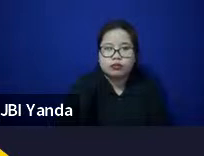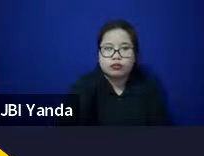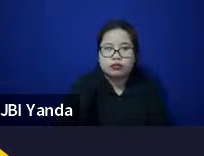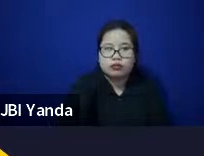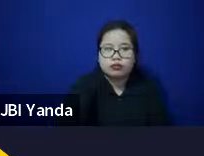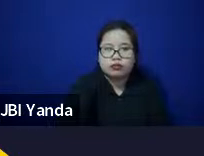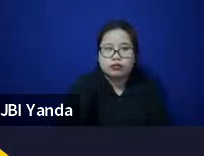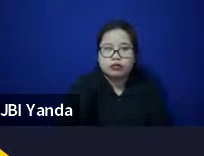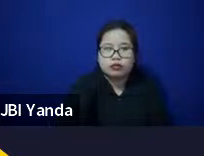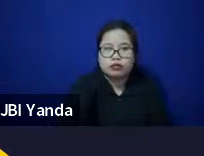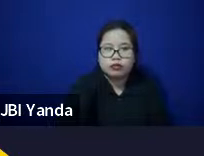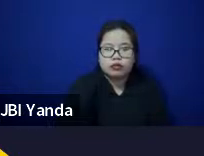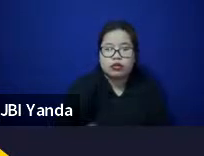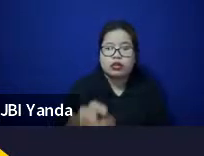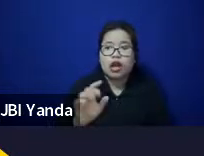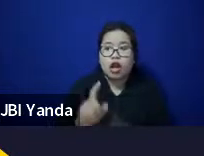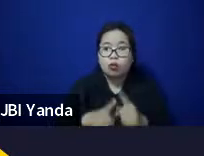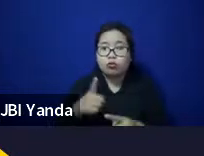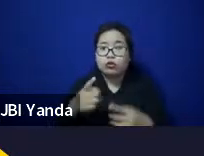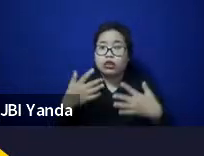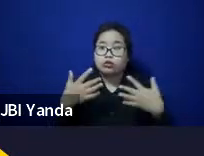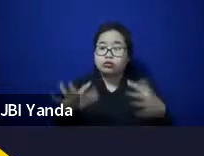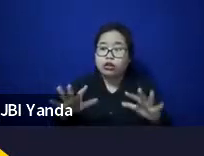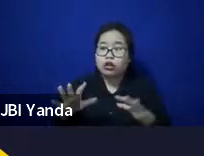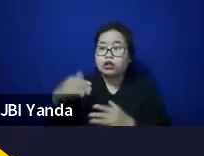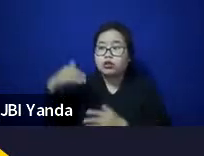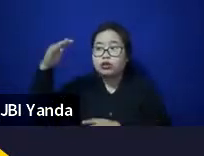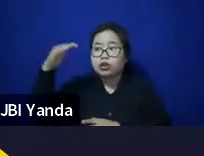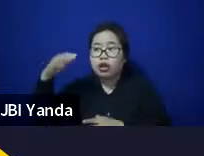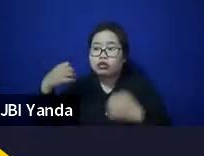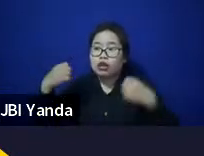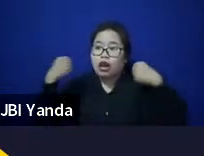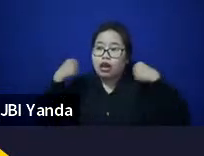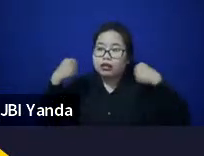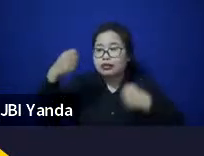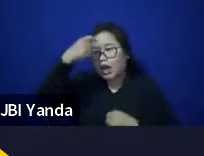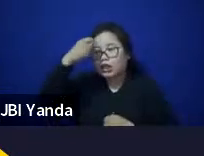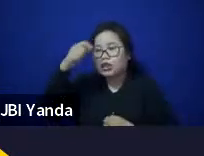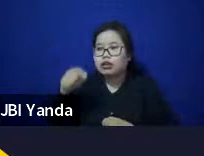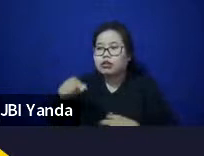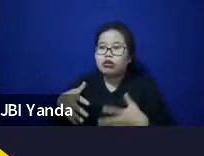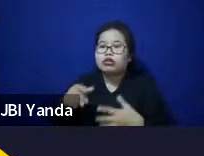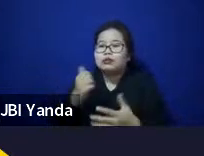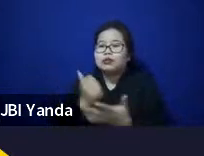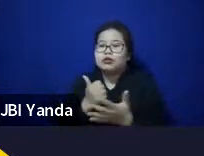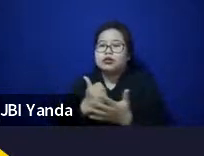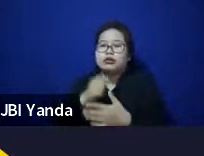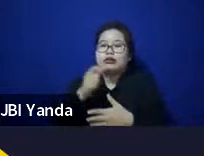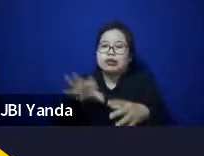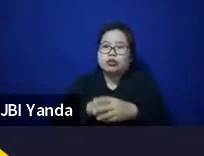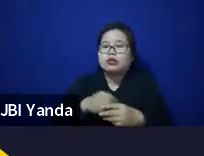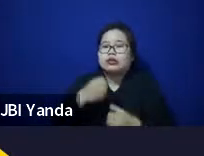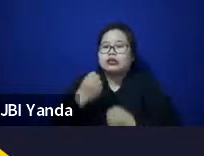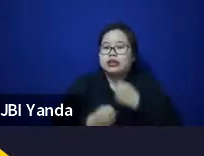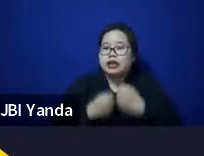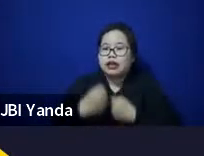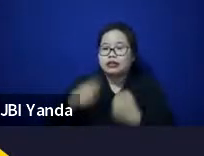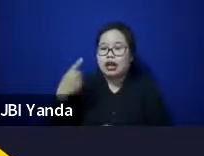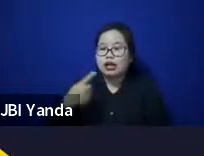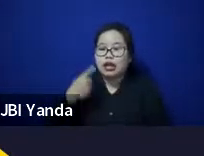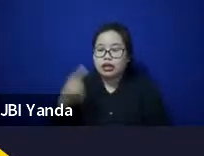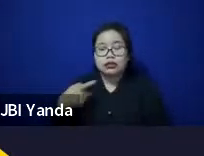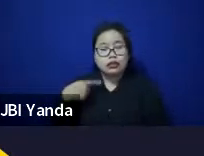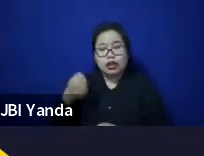of everyday life. And we can't hide from that. We can't put people